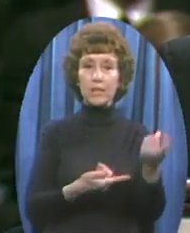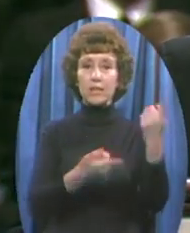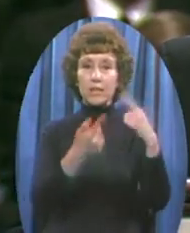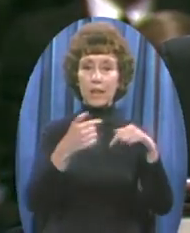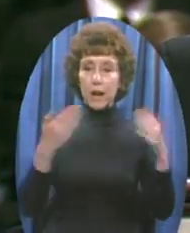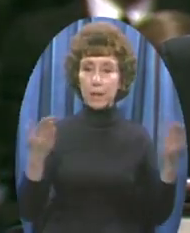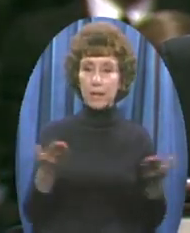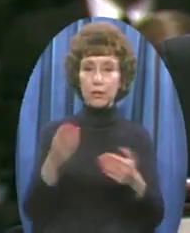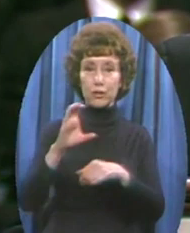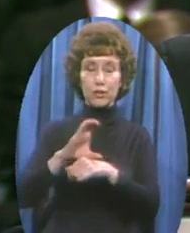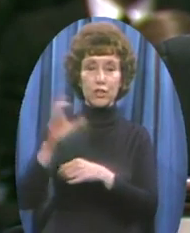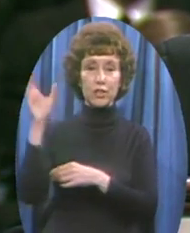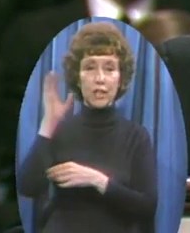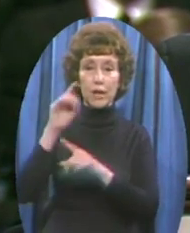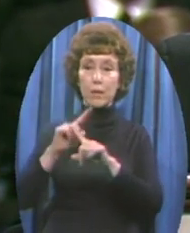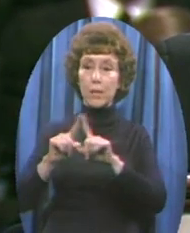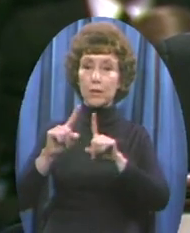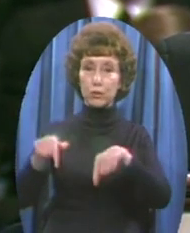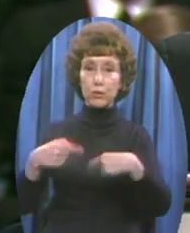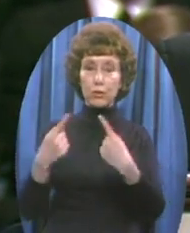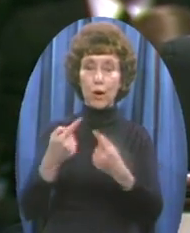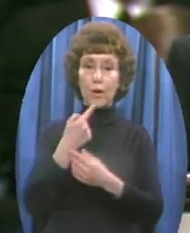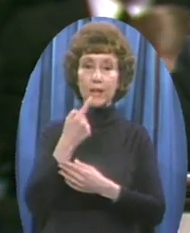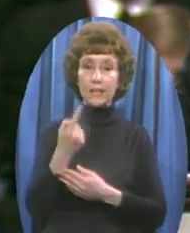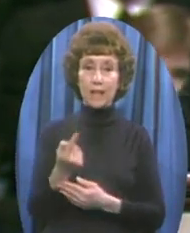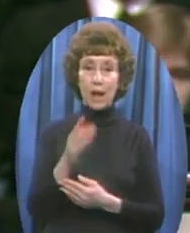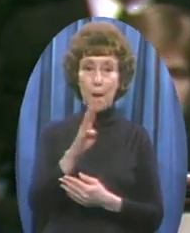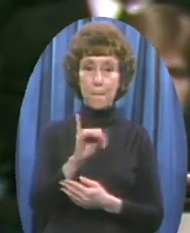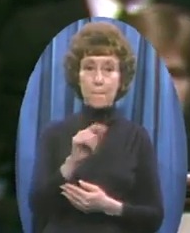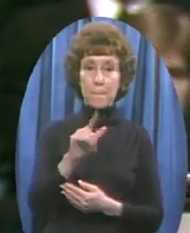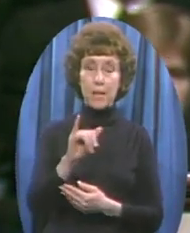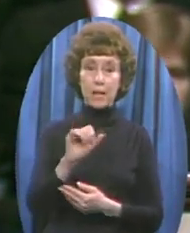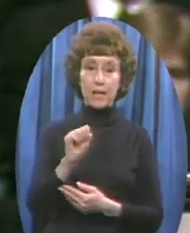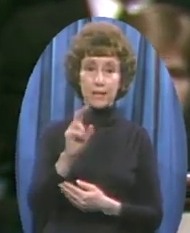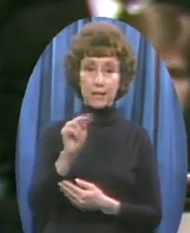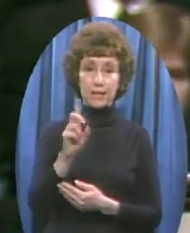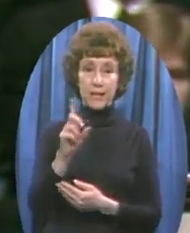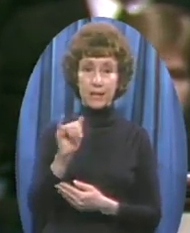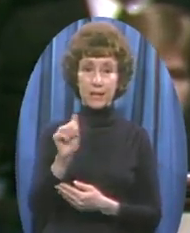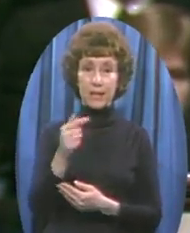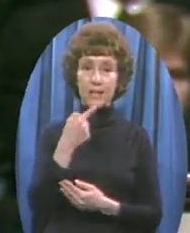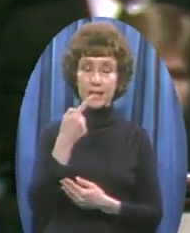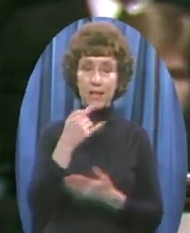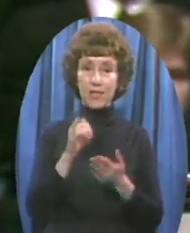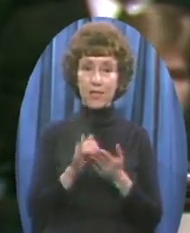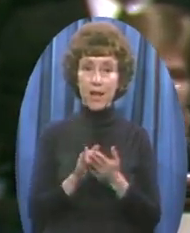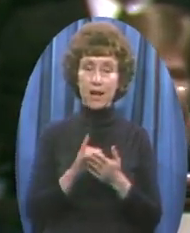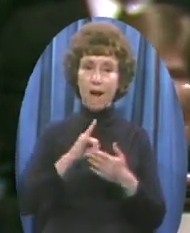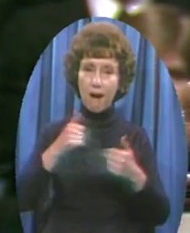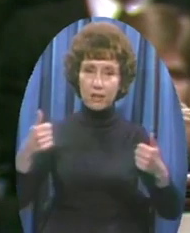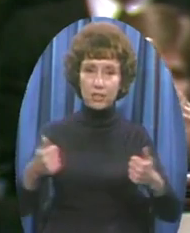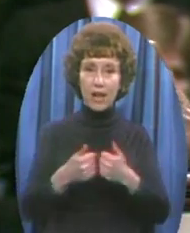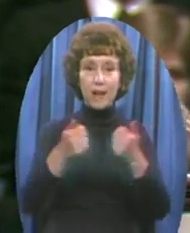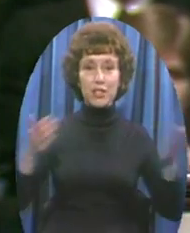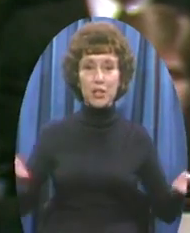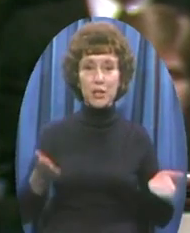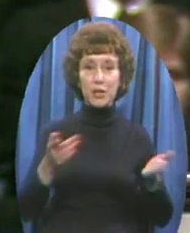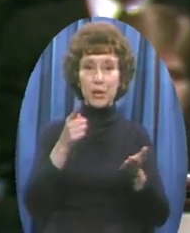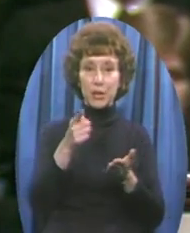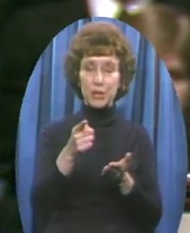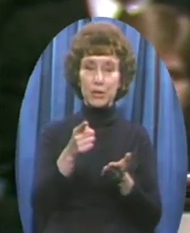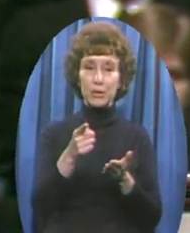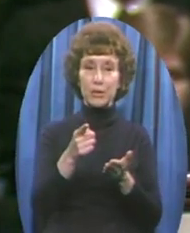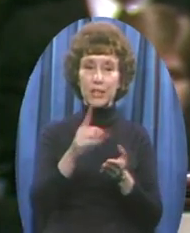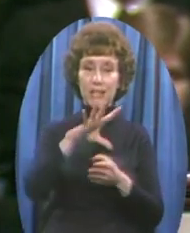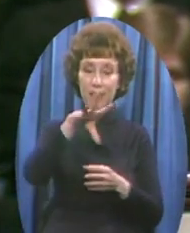the inerrancy of the Word of God. And I challenge you across America to get involved in this